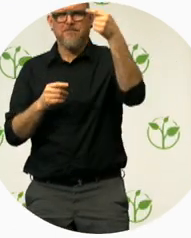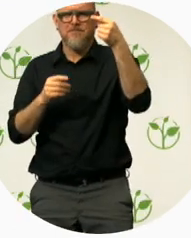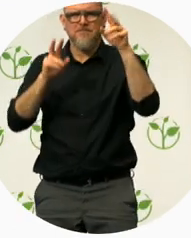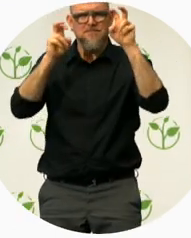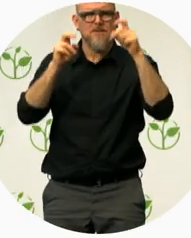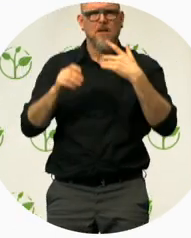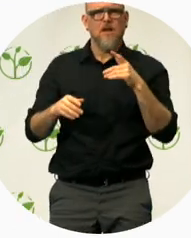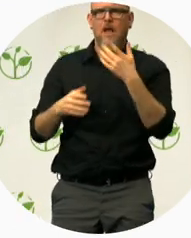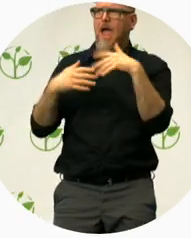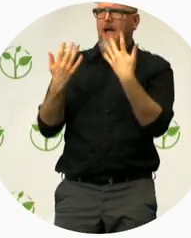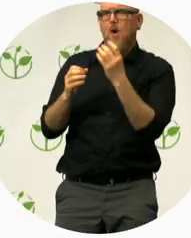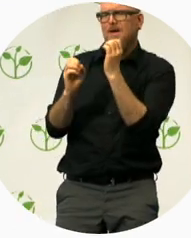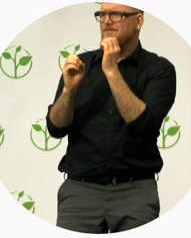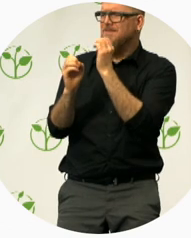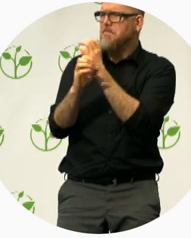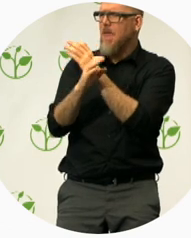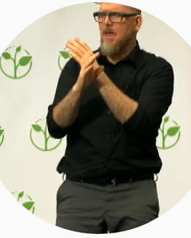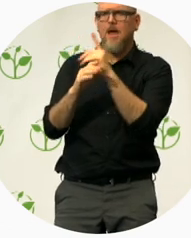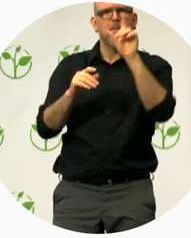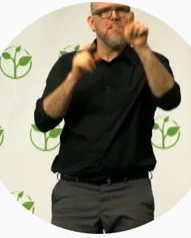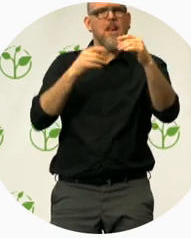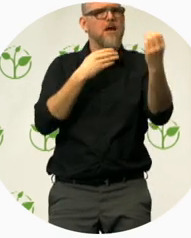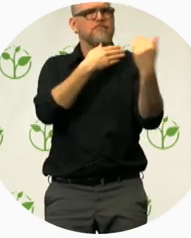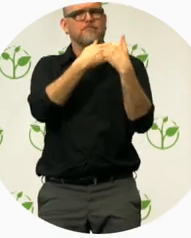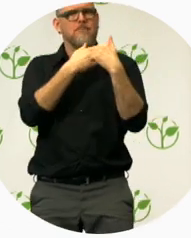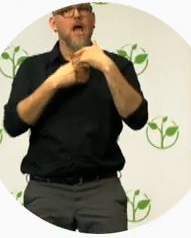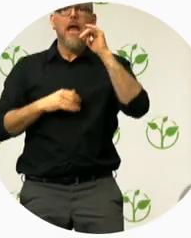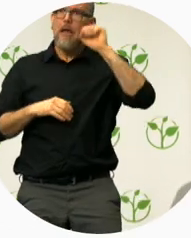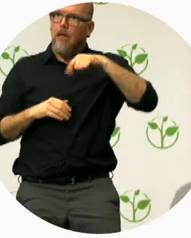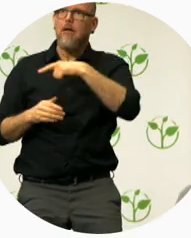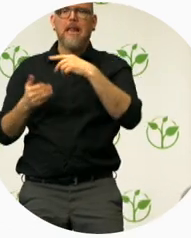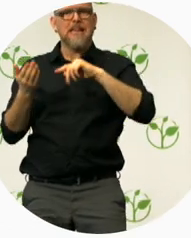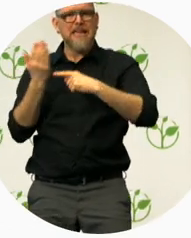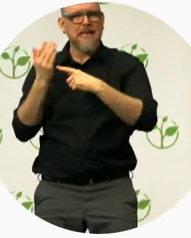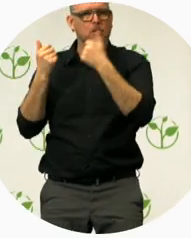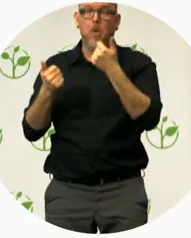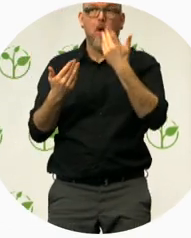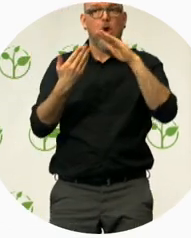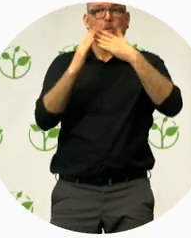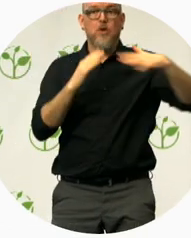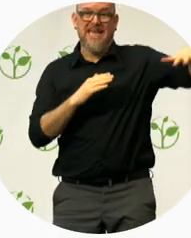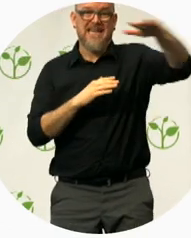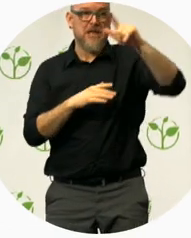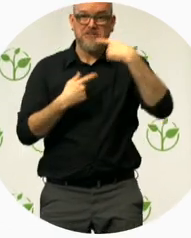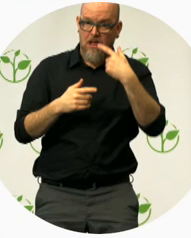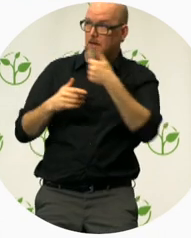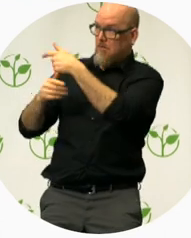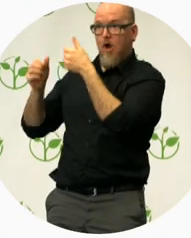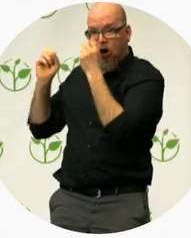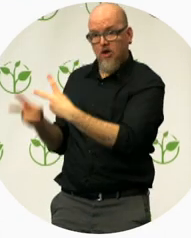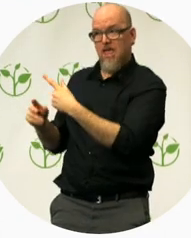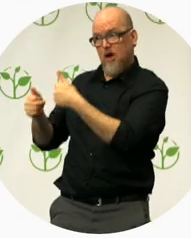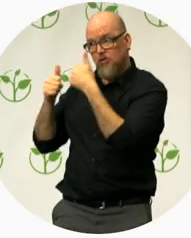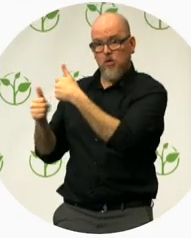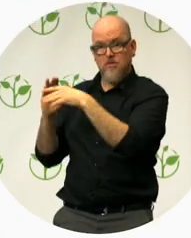real time changing the environment to support people with disability is crucial. And we're seeing that in adaptive learning technologies out